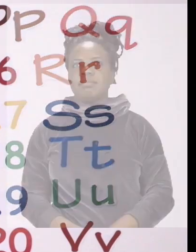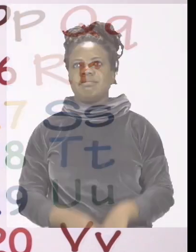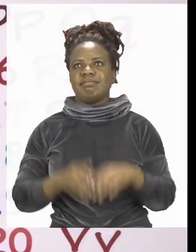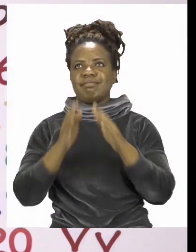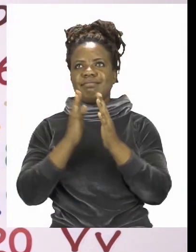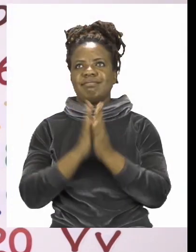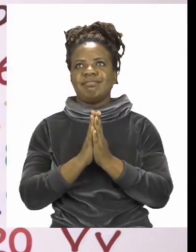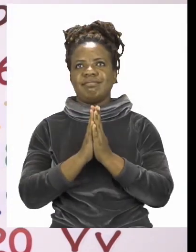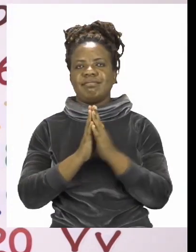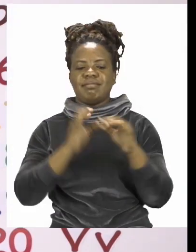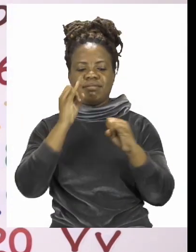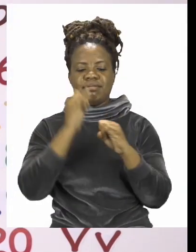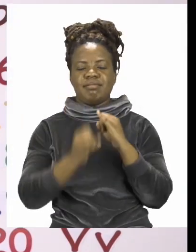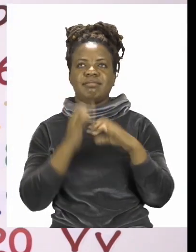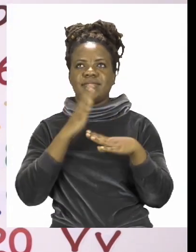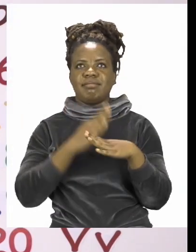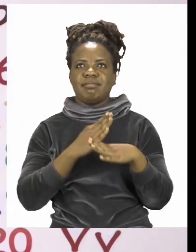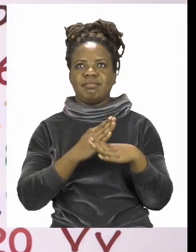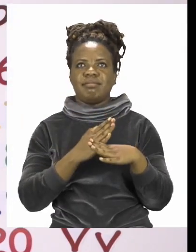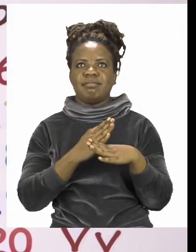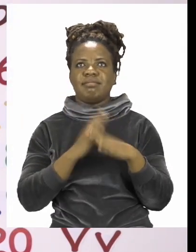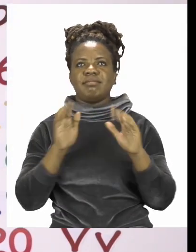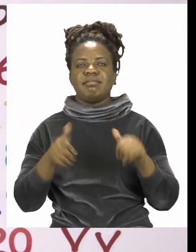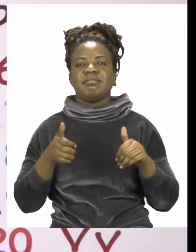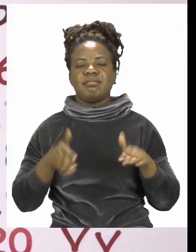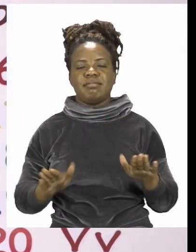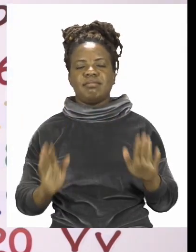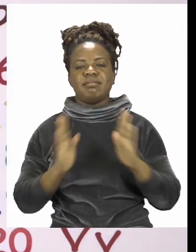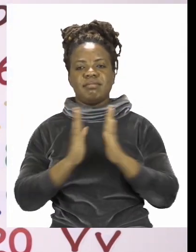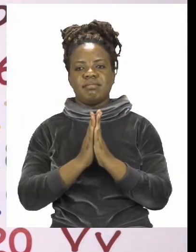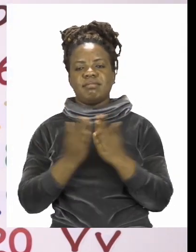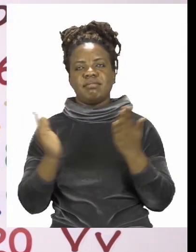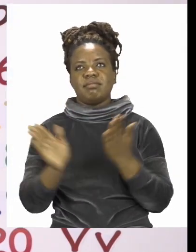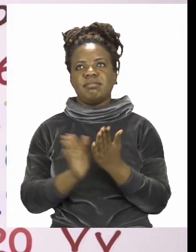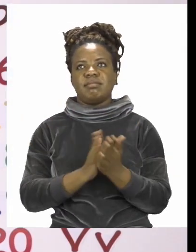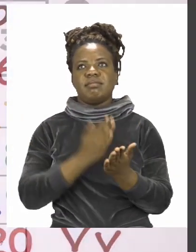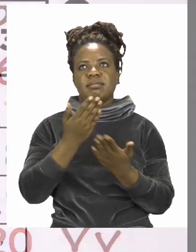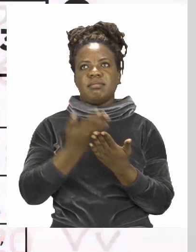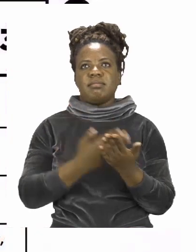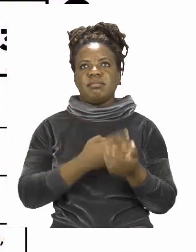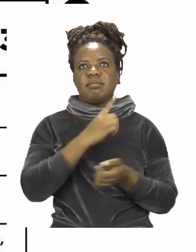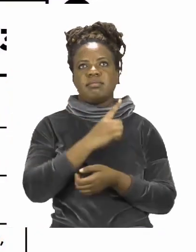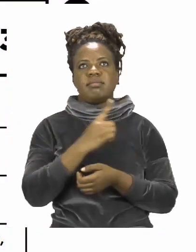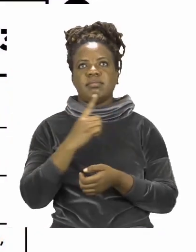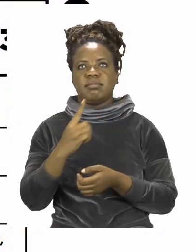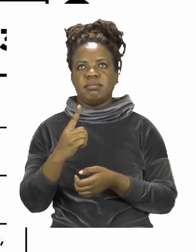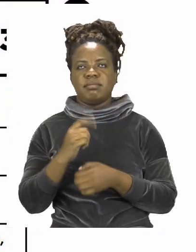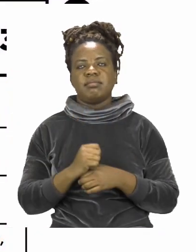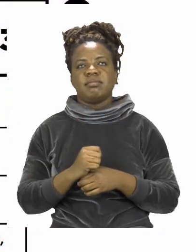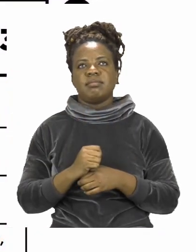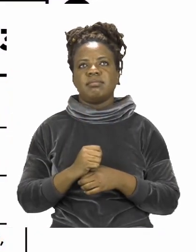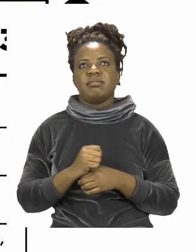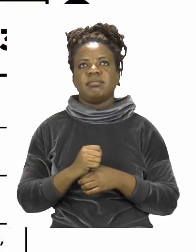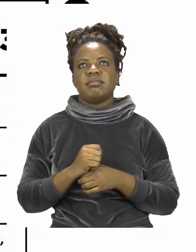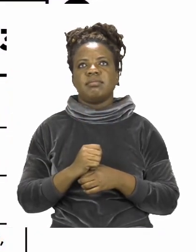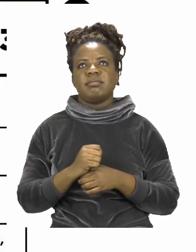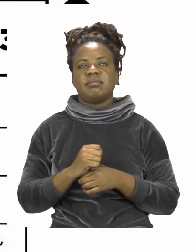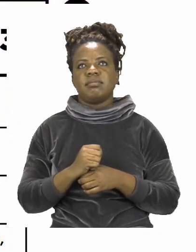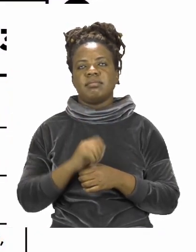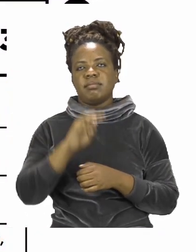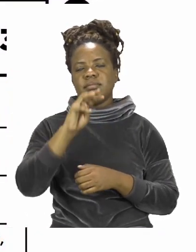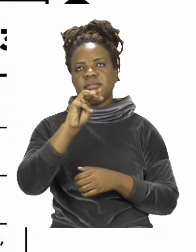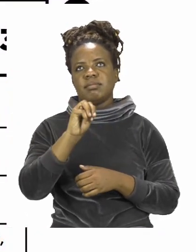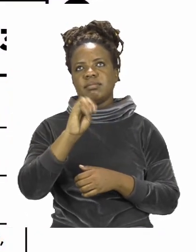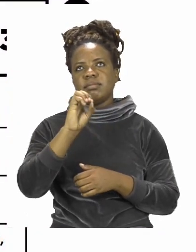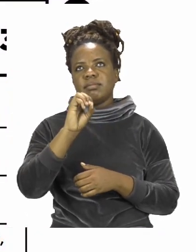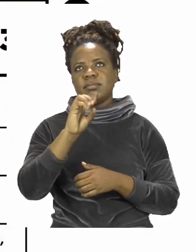For the last part of our lesson, boys and girls, let's all turn to page 11. On page 11, we are doing